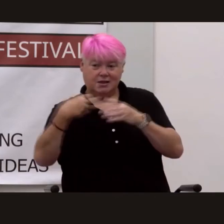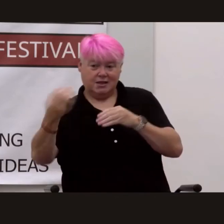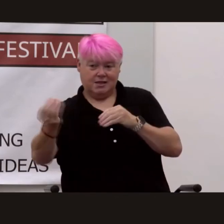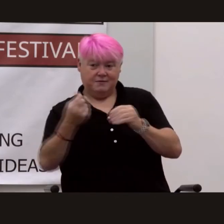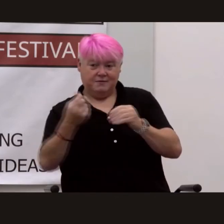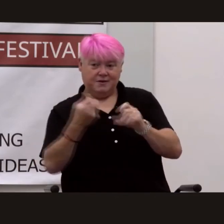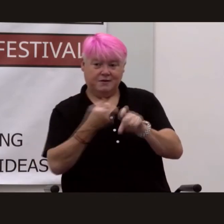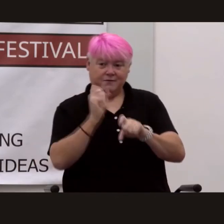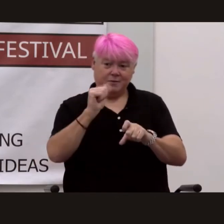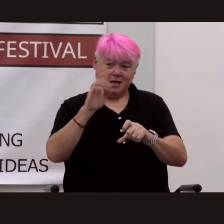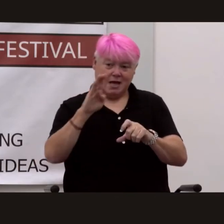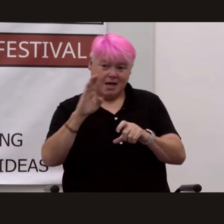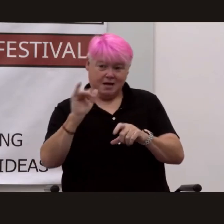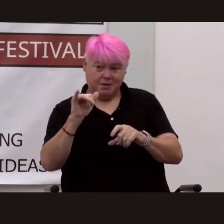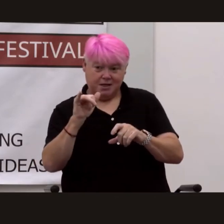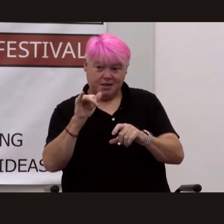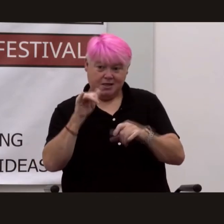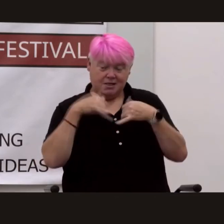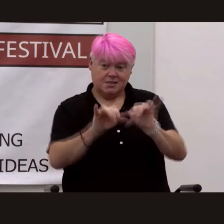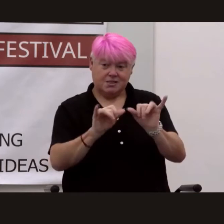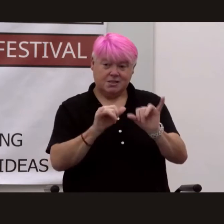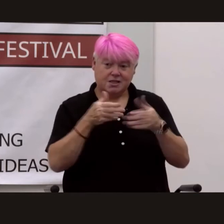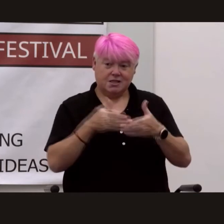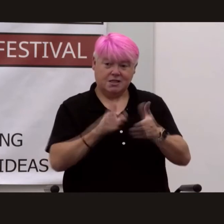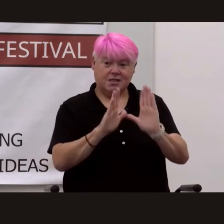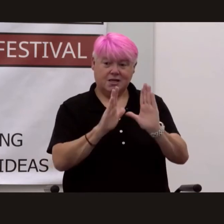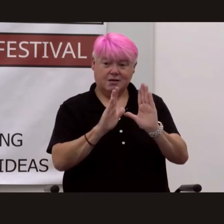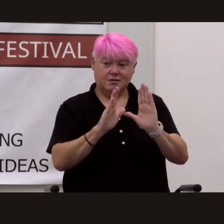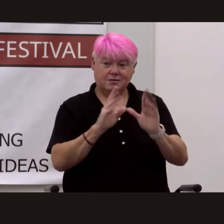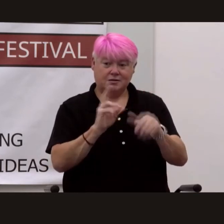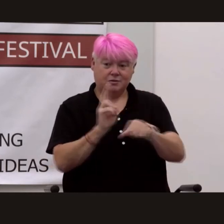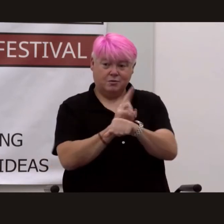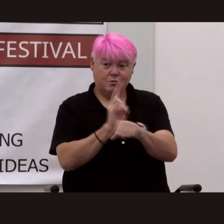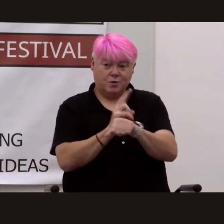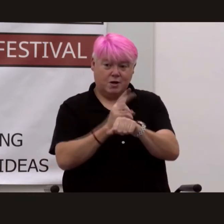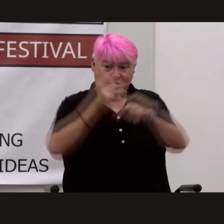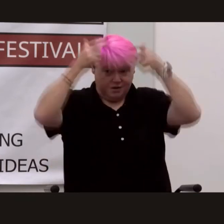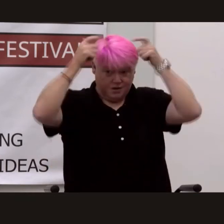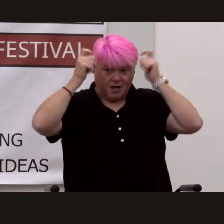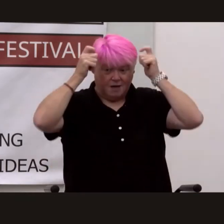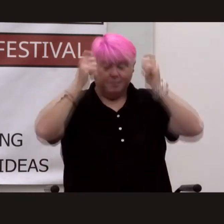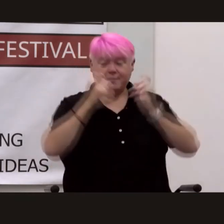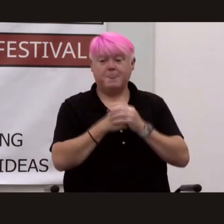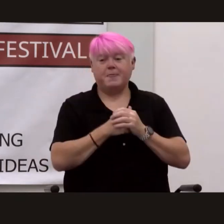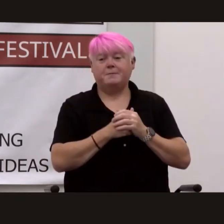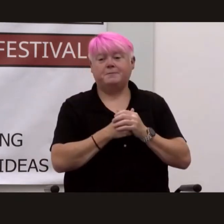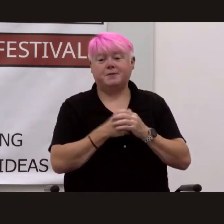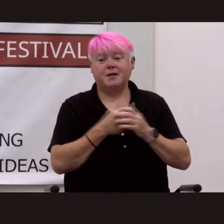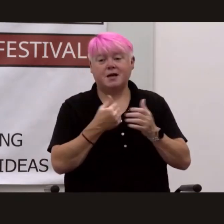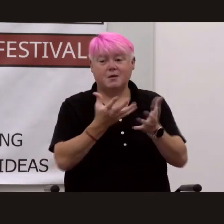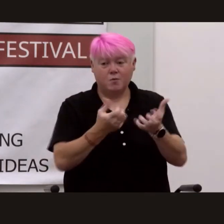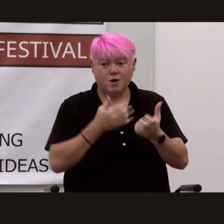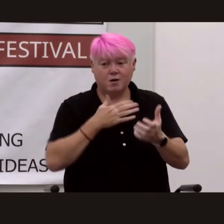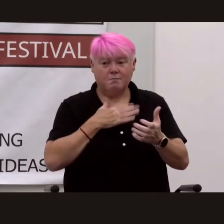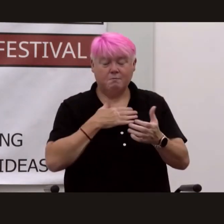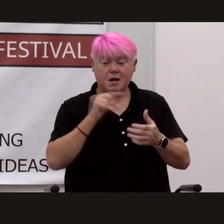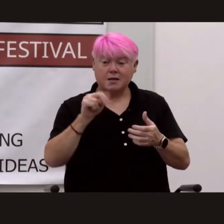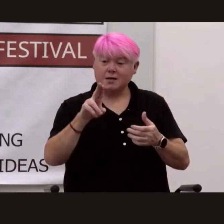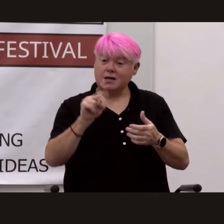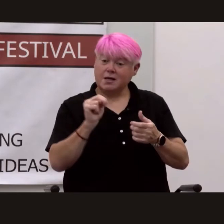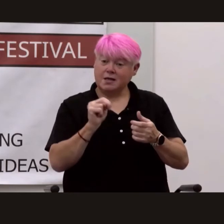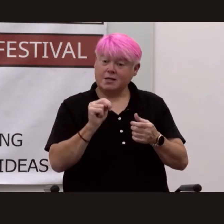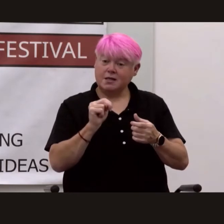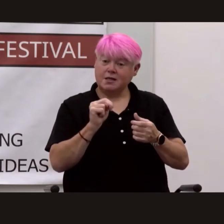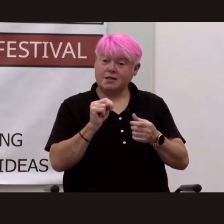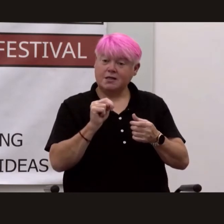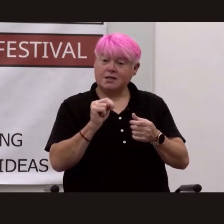is she's still allowed to wear the habit? Because I really wanted my nun to revert